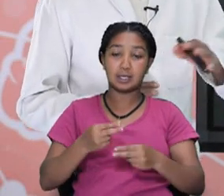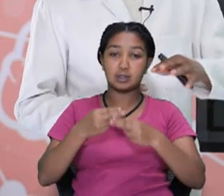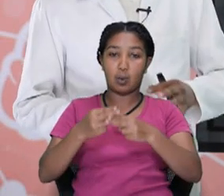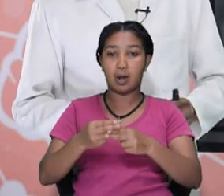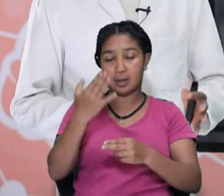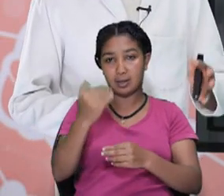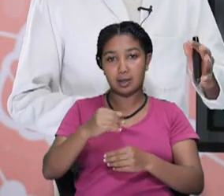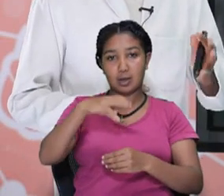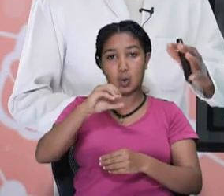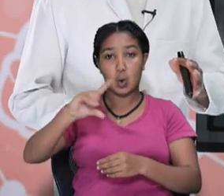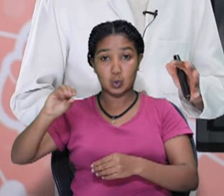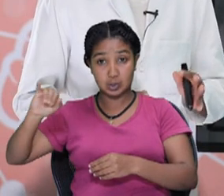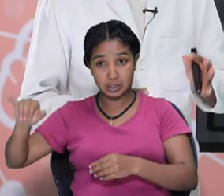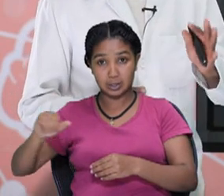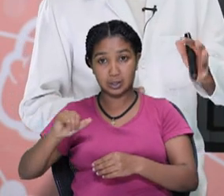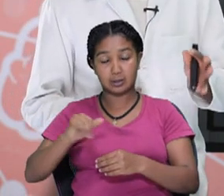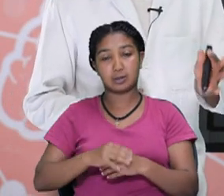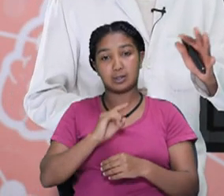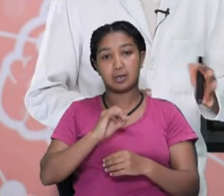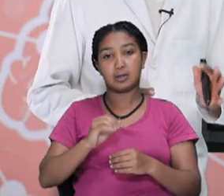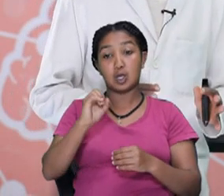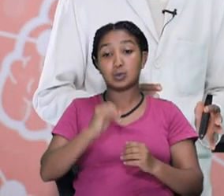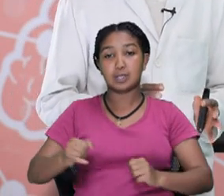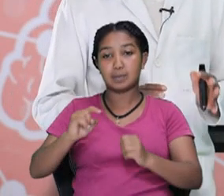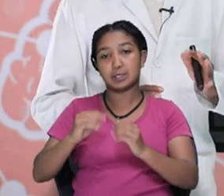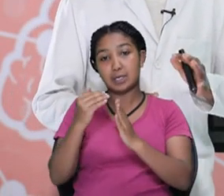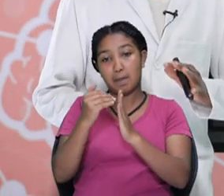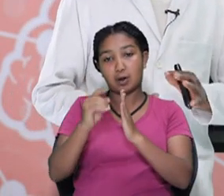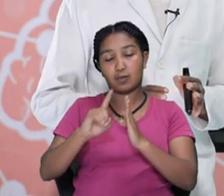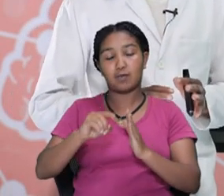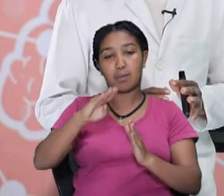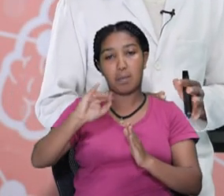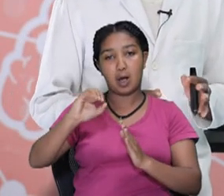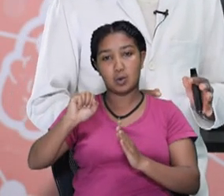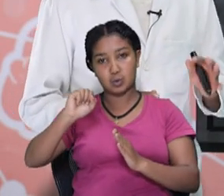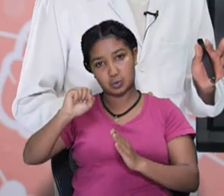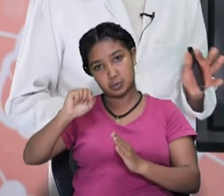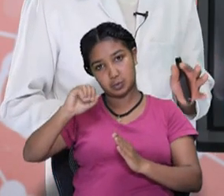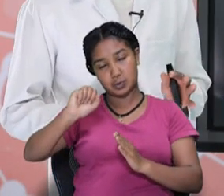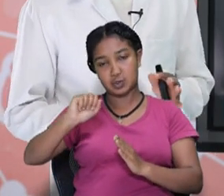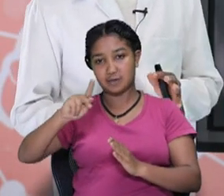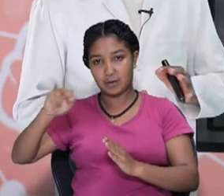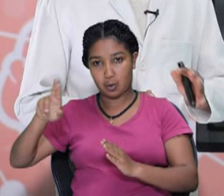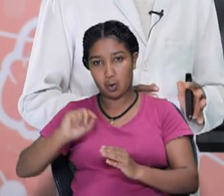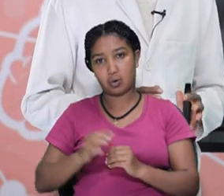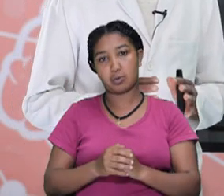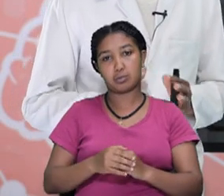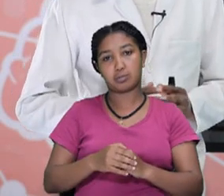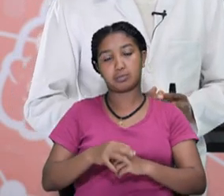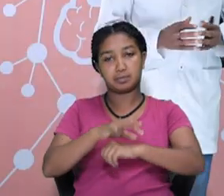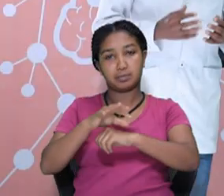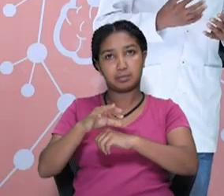why ecology is, ecosystem is some part of the biosphere. So it is subdivision or unit